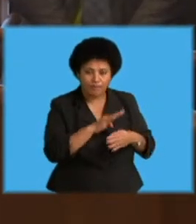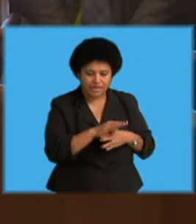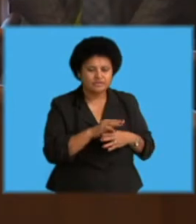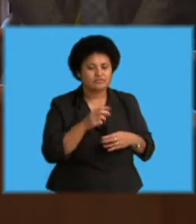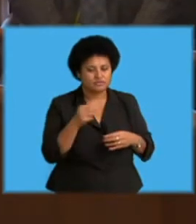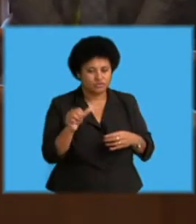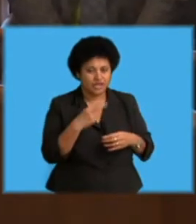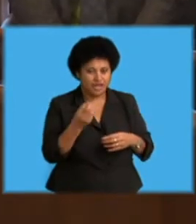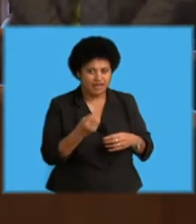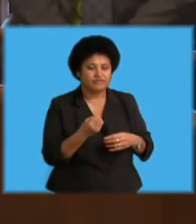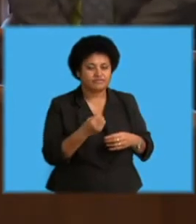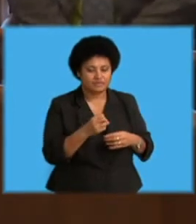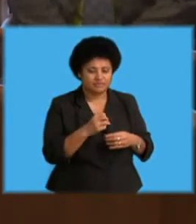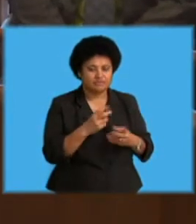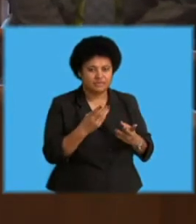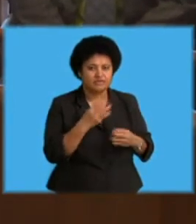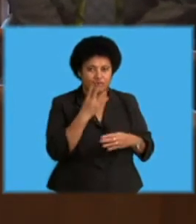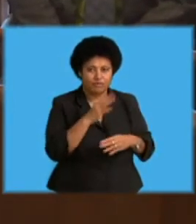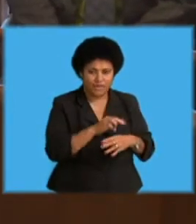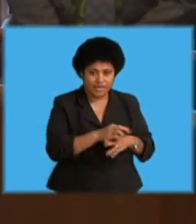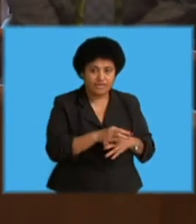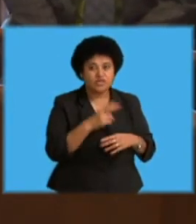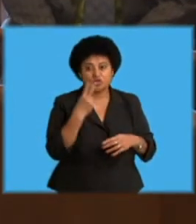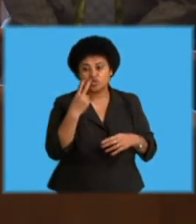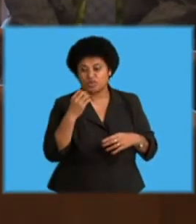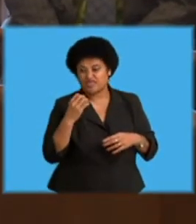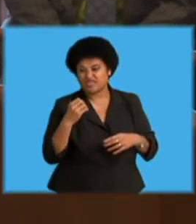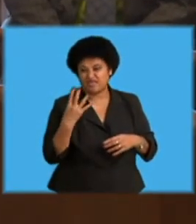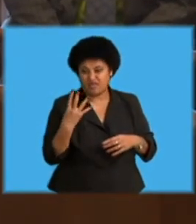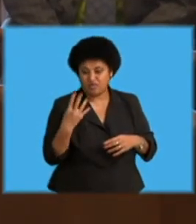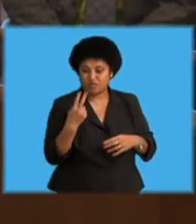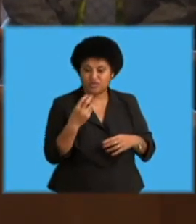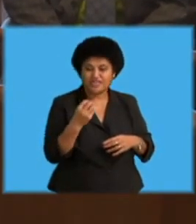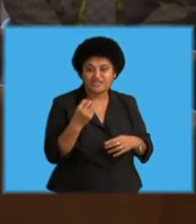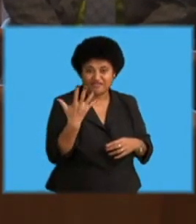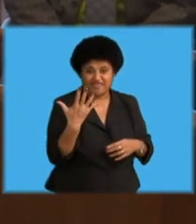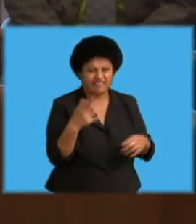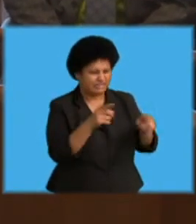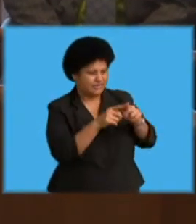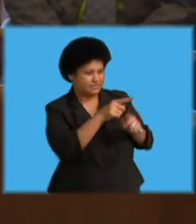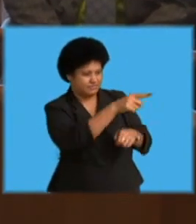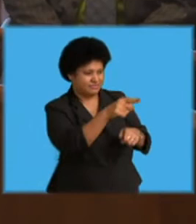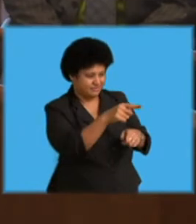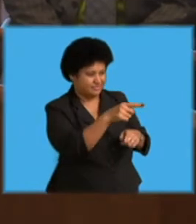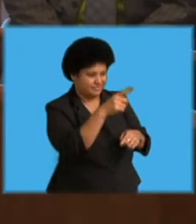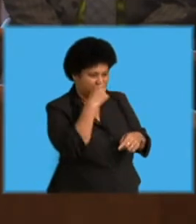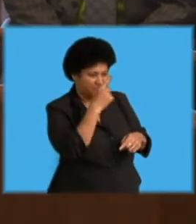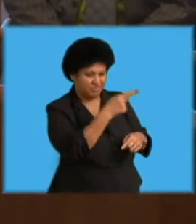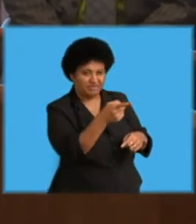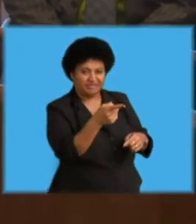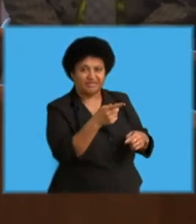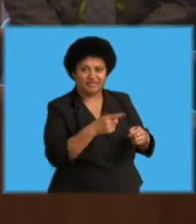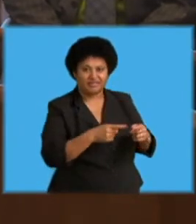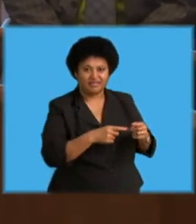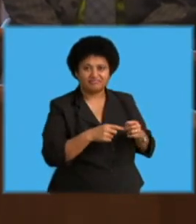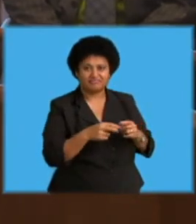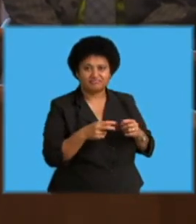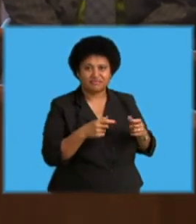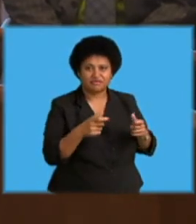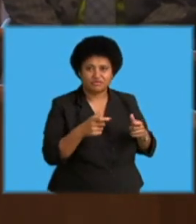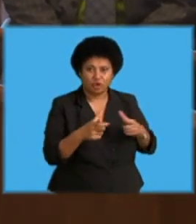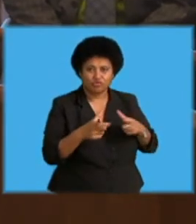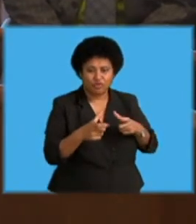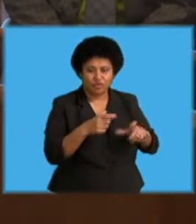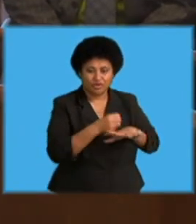and 2005, Madam Speaker, when people like them were in government, our foreign reserves was only $500 million.